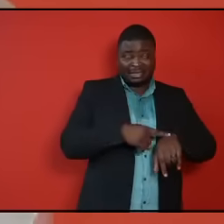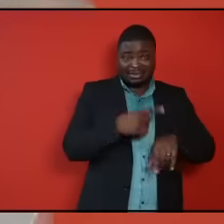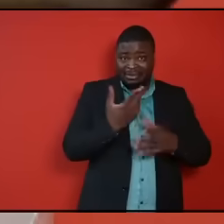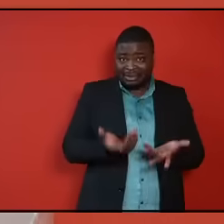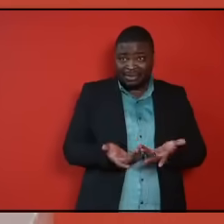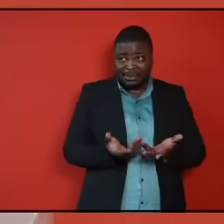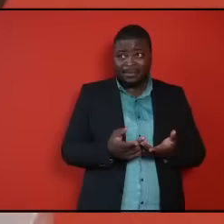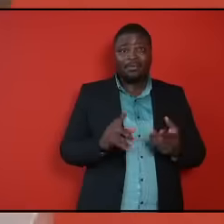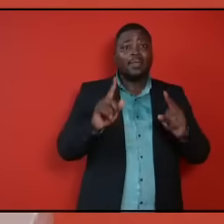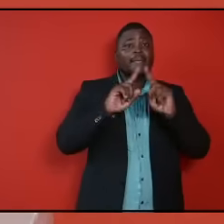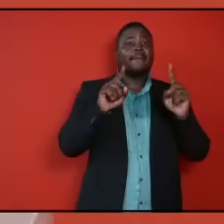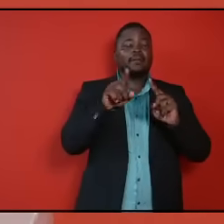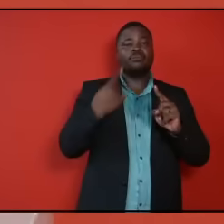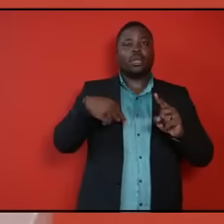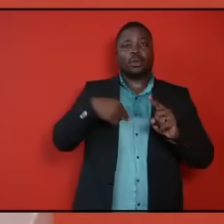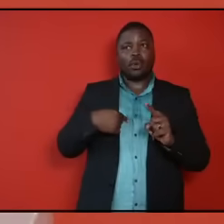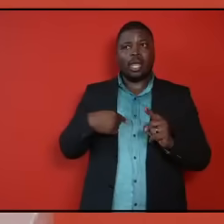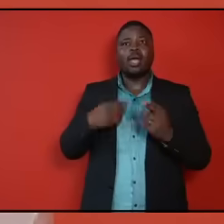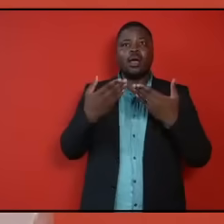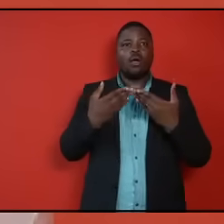for any dialogue with any